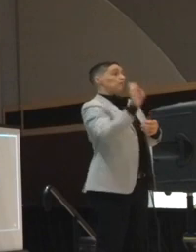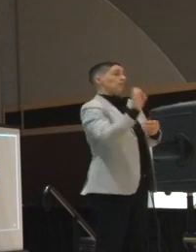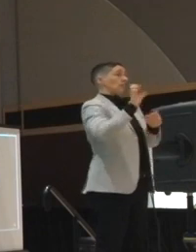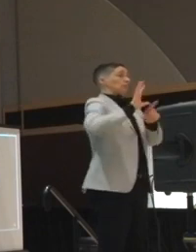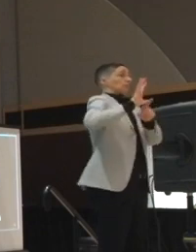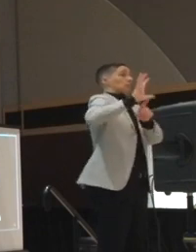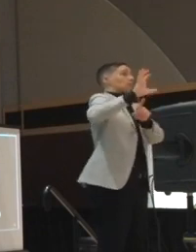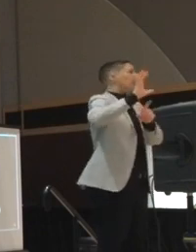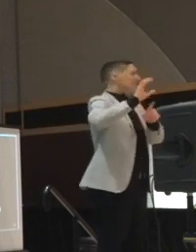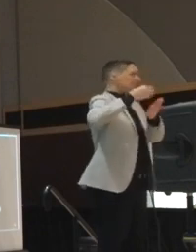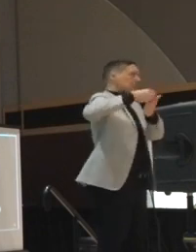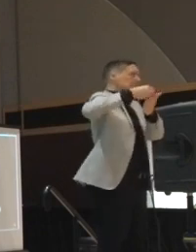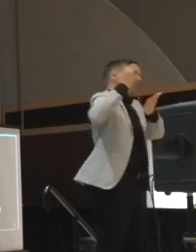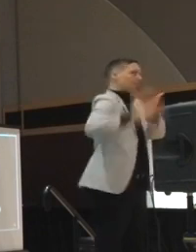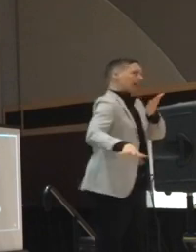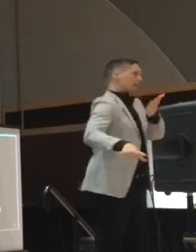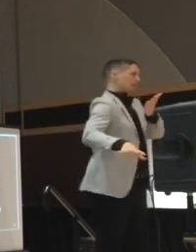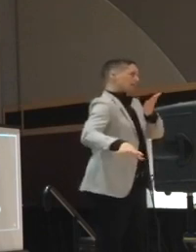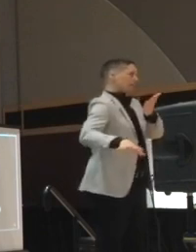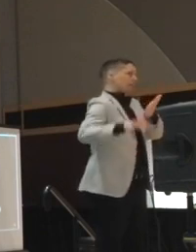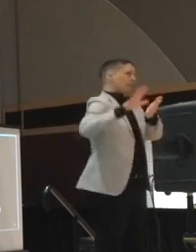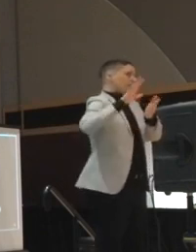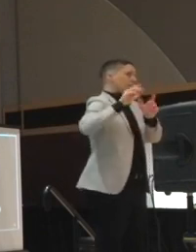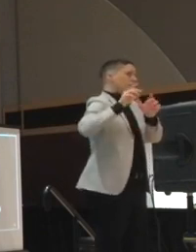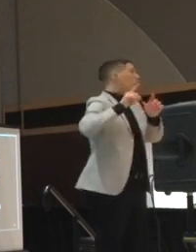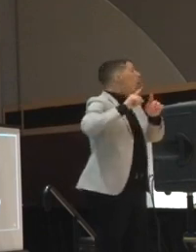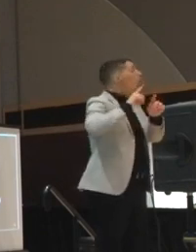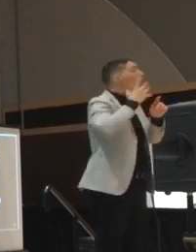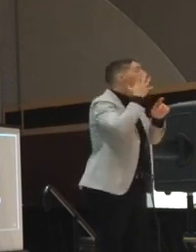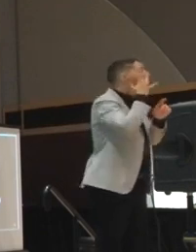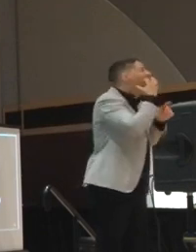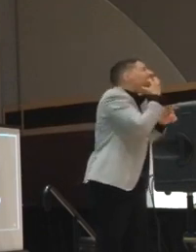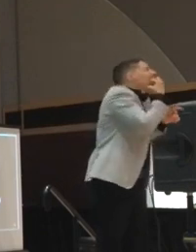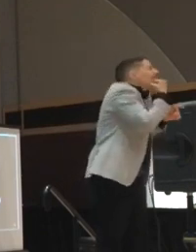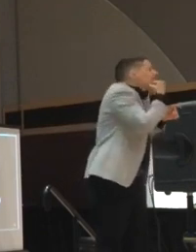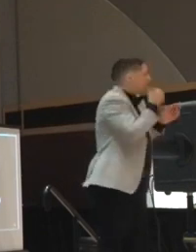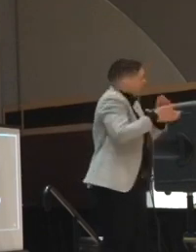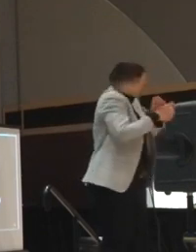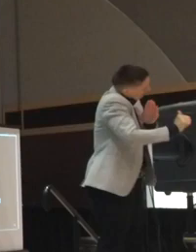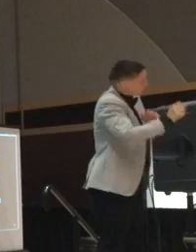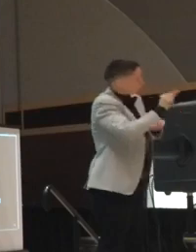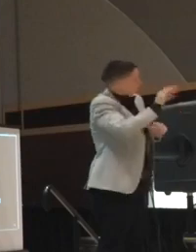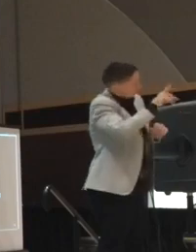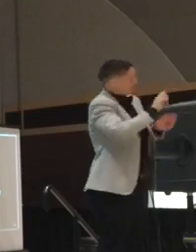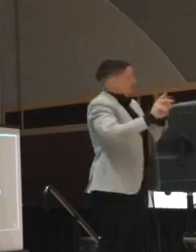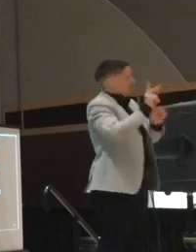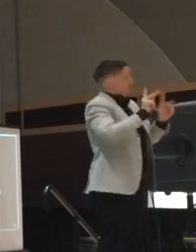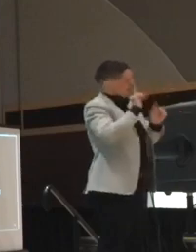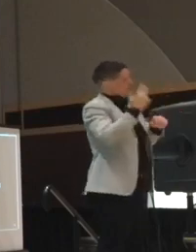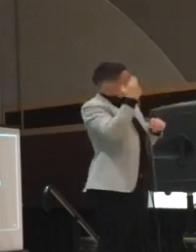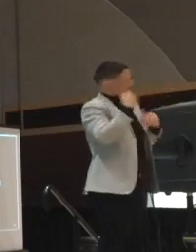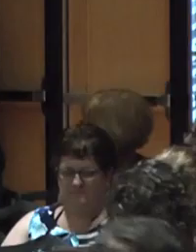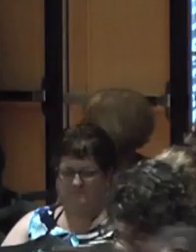expensive for them to do it, they've kept skilled trades. That's the reason.